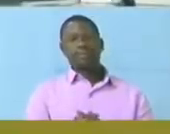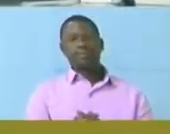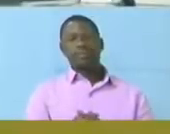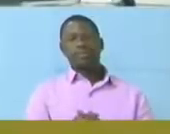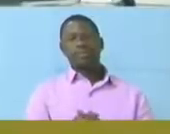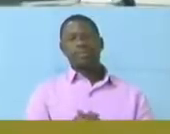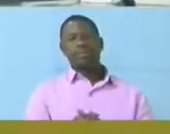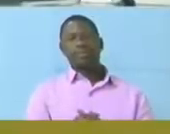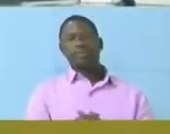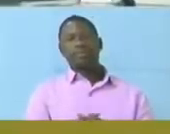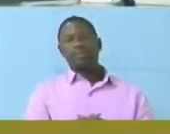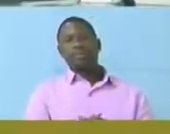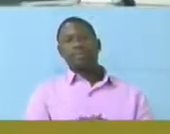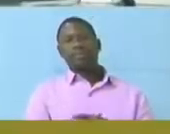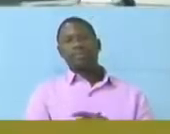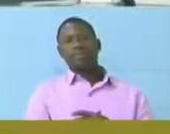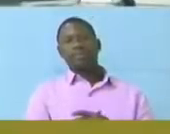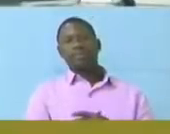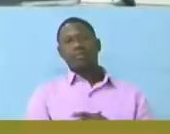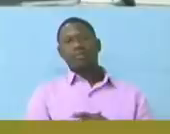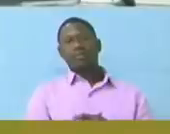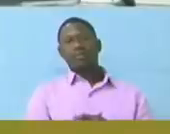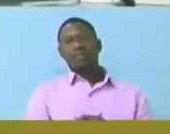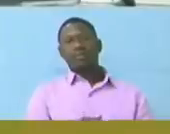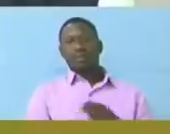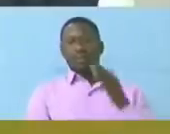Thank you very much.